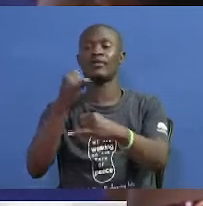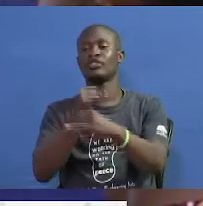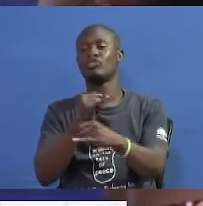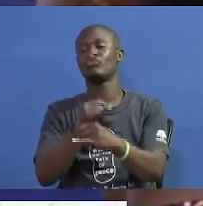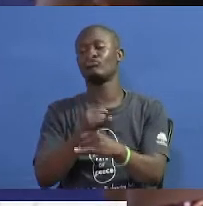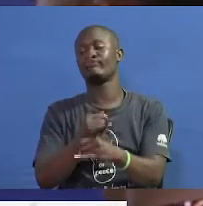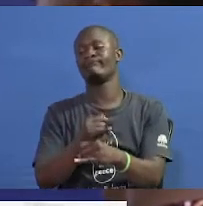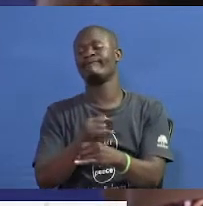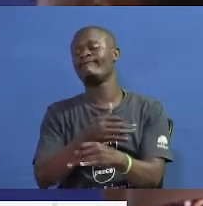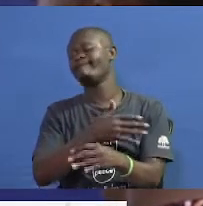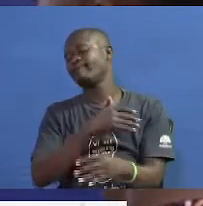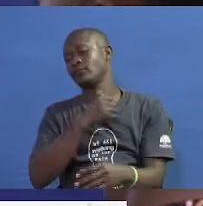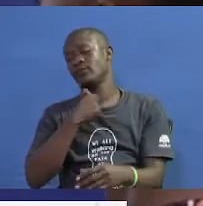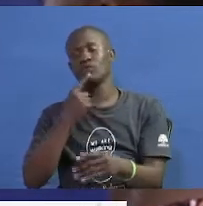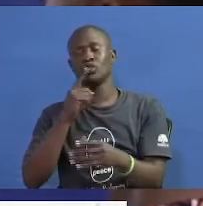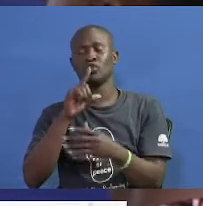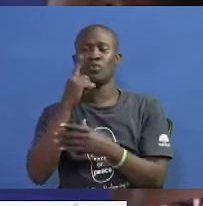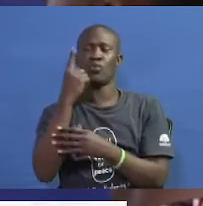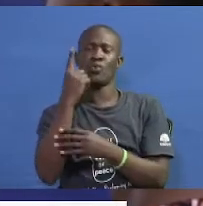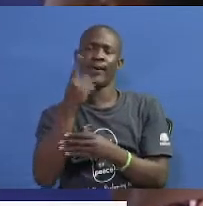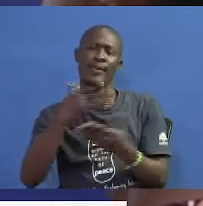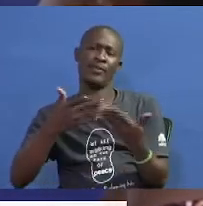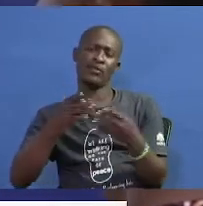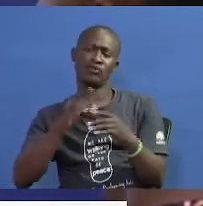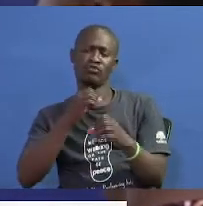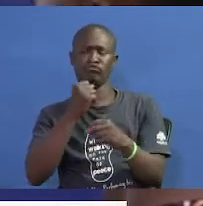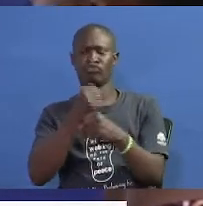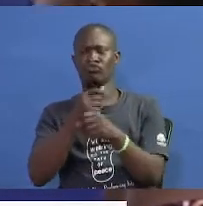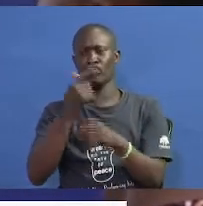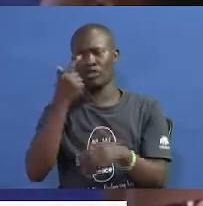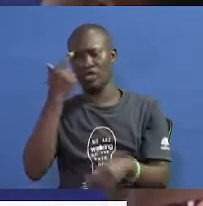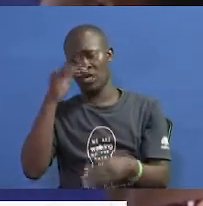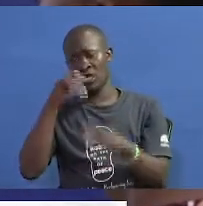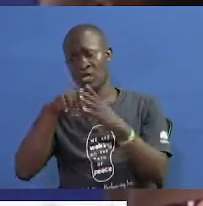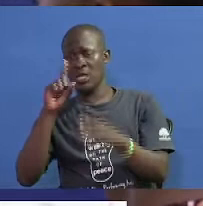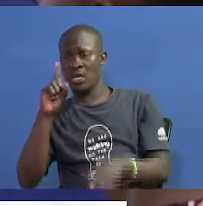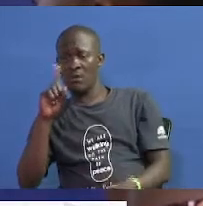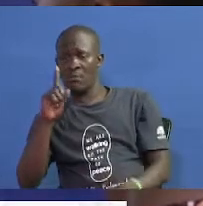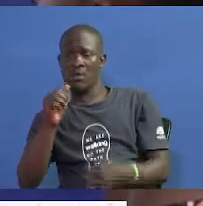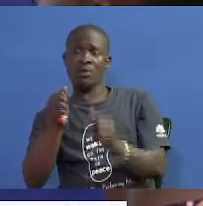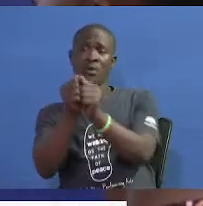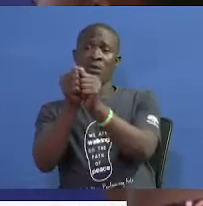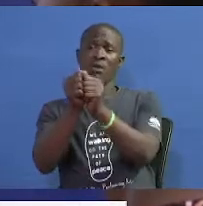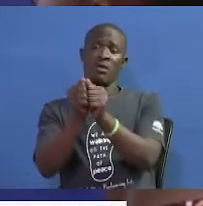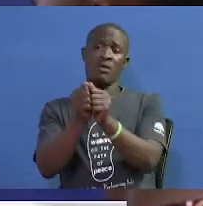difficult jobs. So it's one thing to be working in Nairobi with